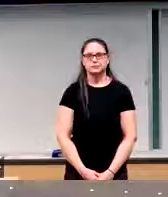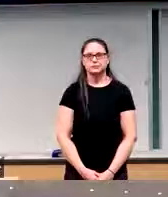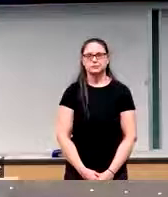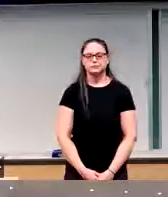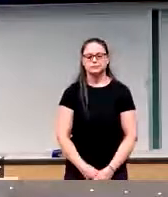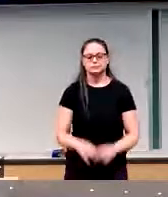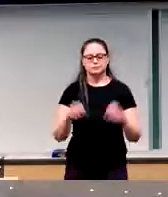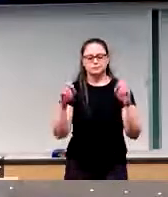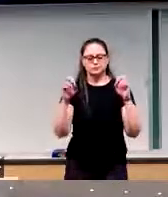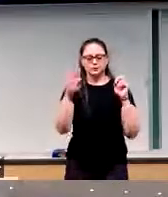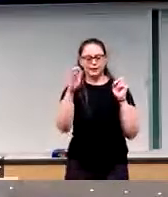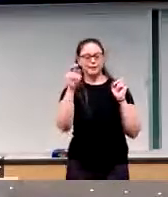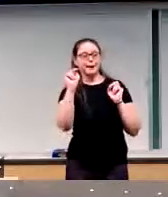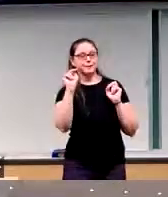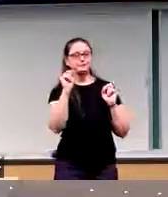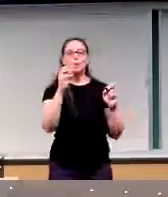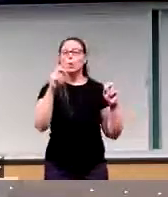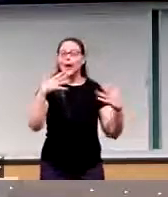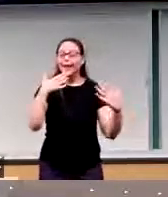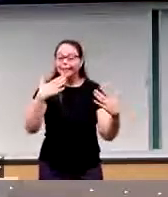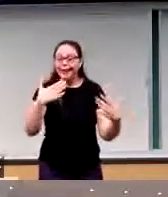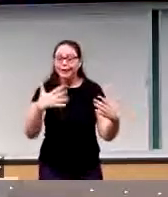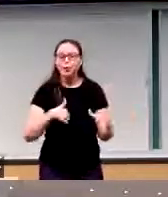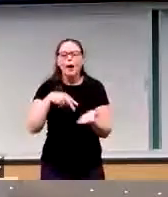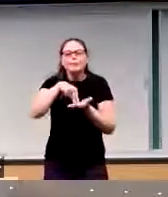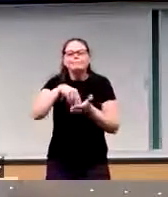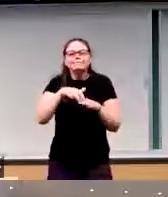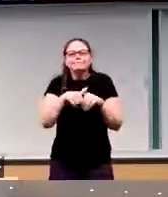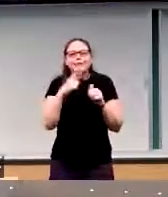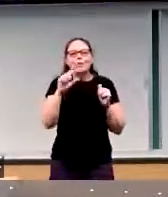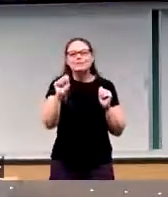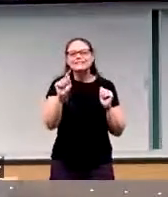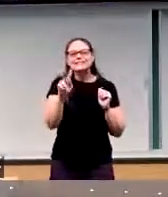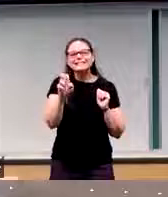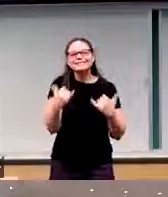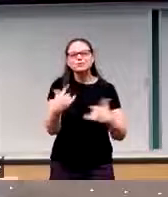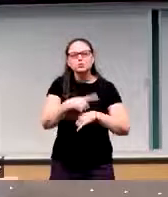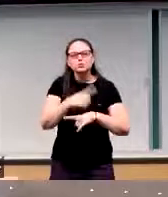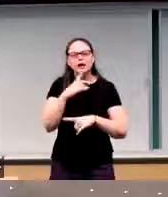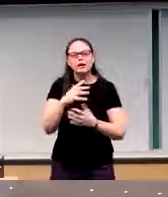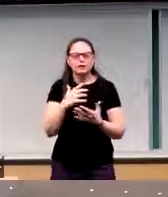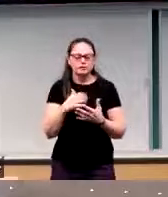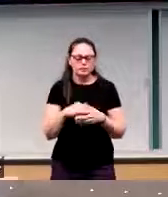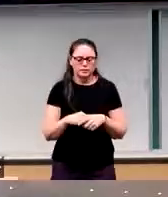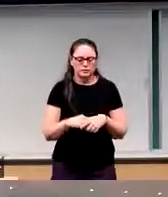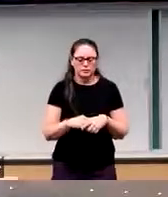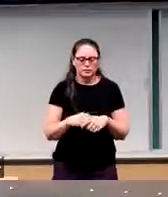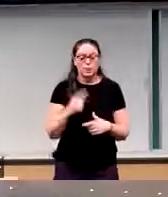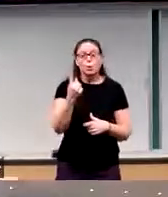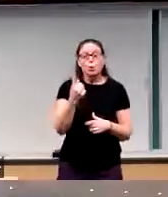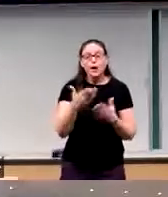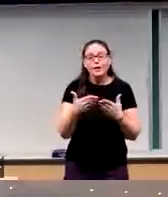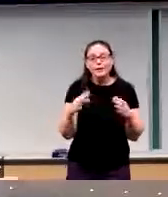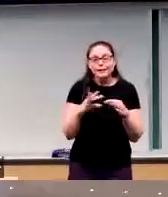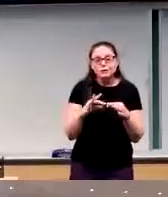Okay, thank you, Viji. I'll be standing in for Steve today to handle the Q&A. One thing to note before we